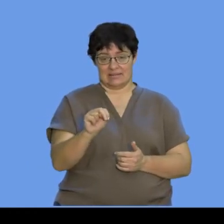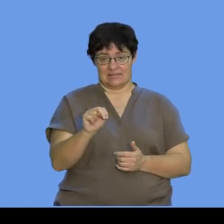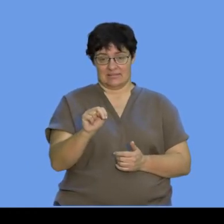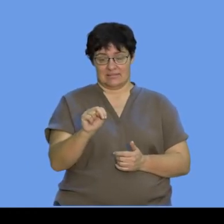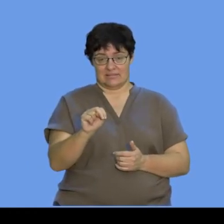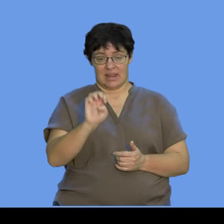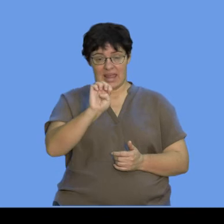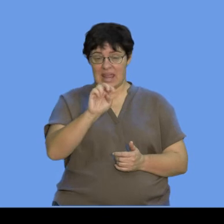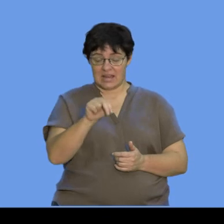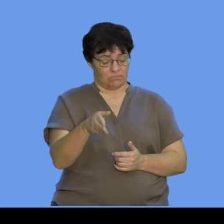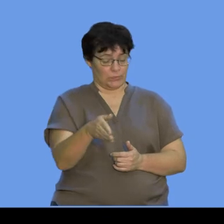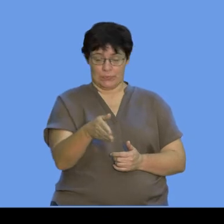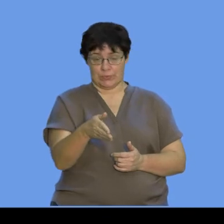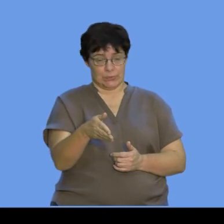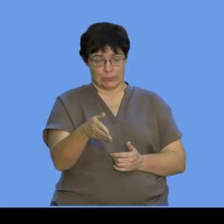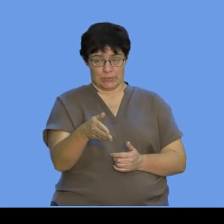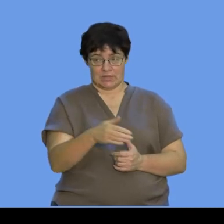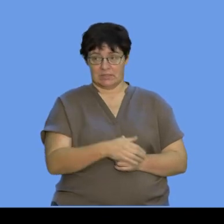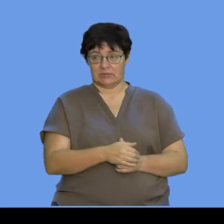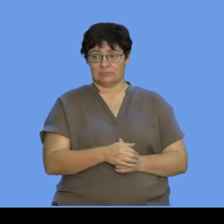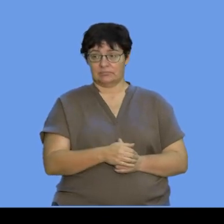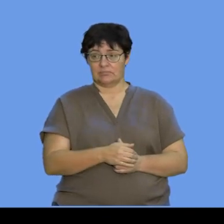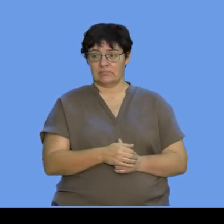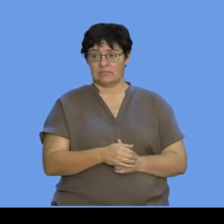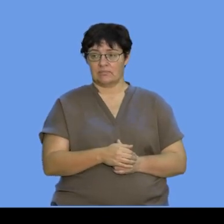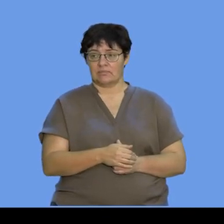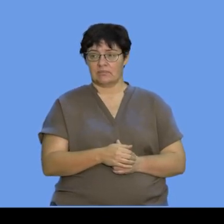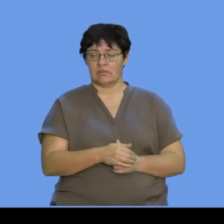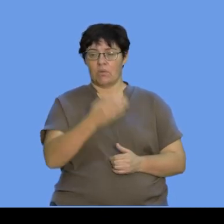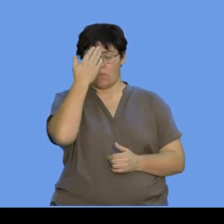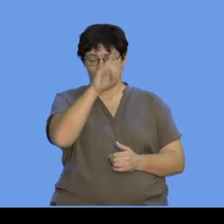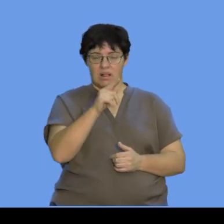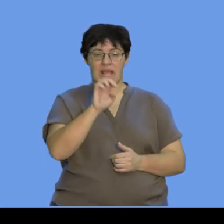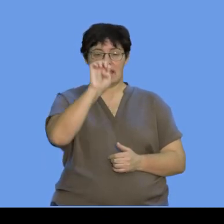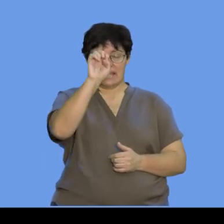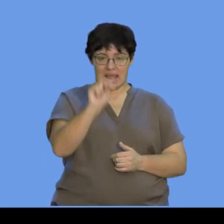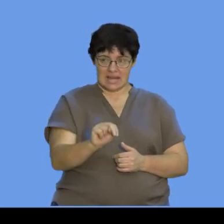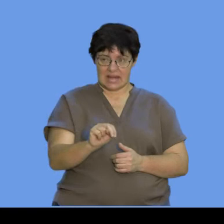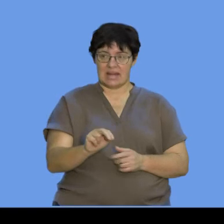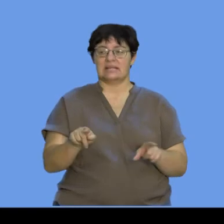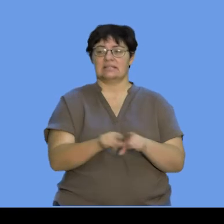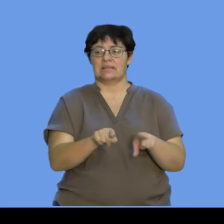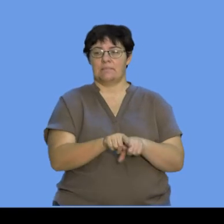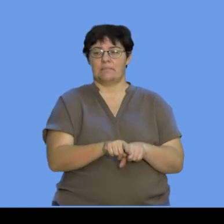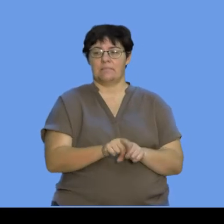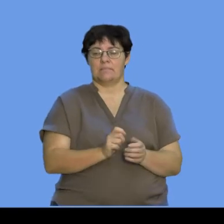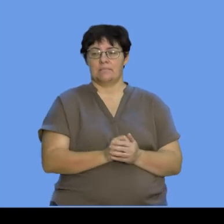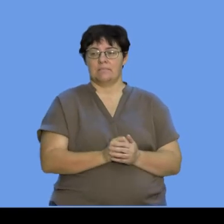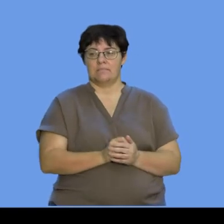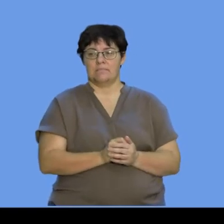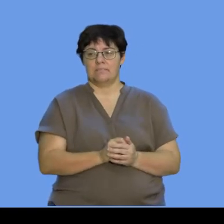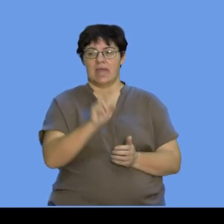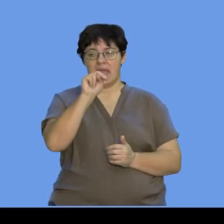So En is not there on the diagram that I have, but I know that En is going to be equal